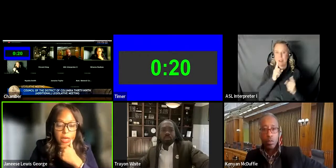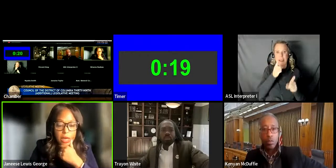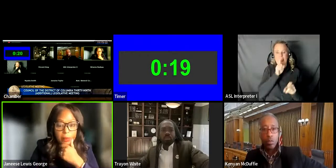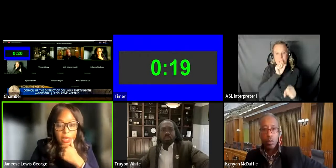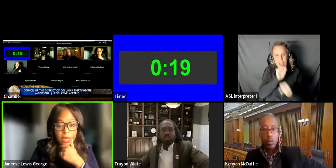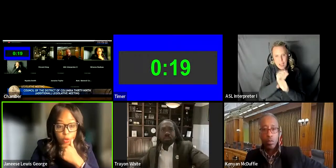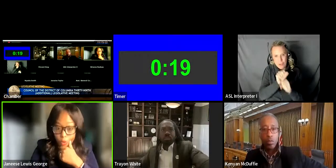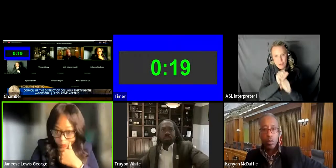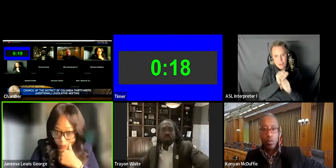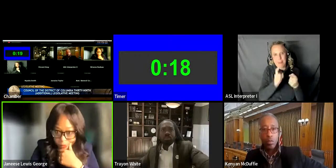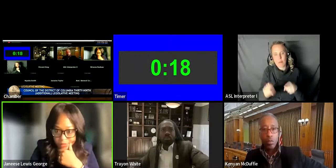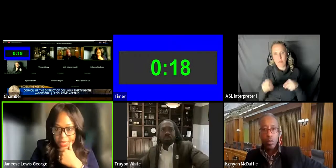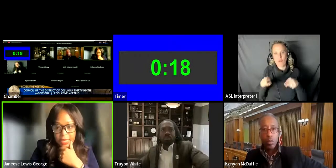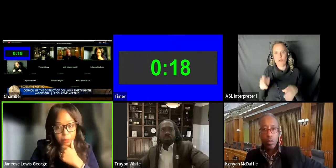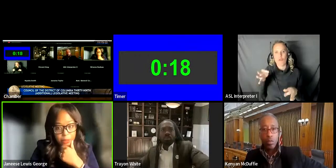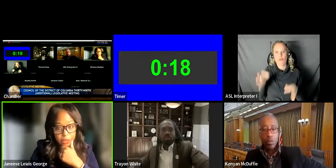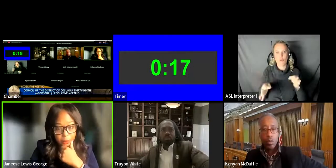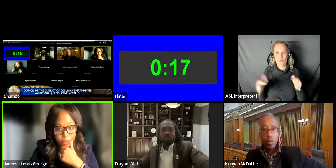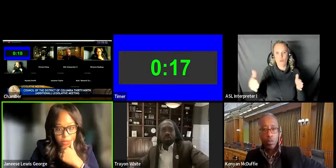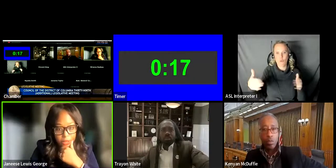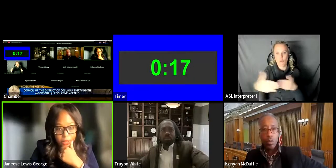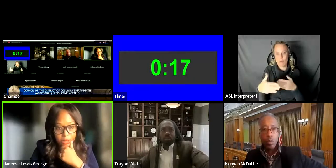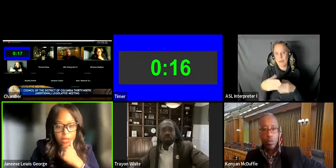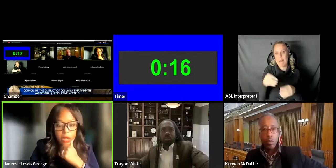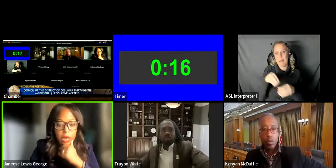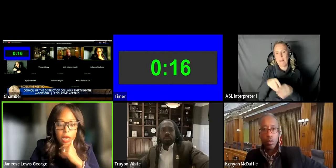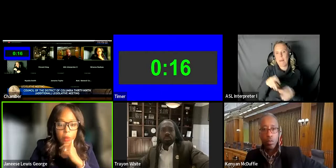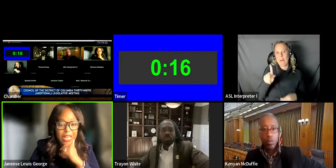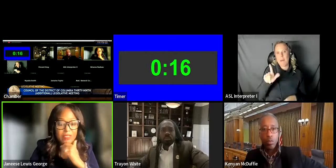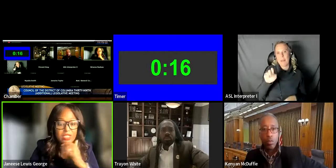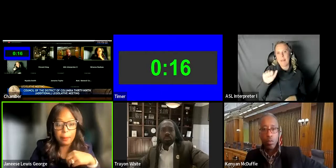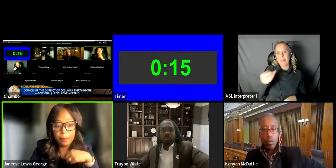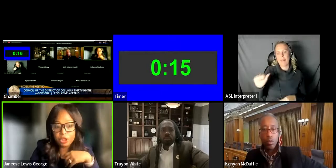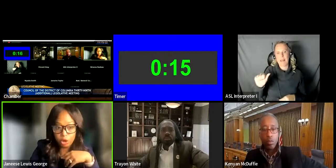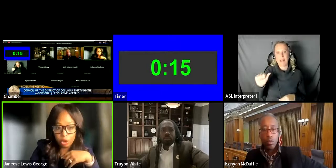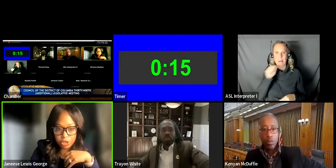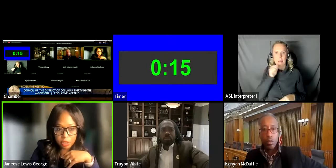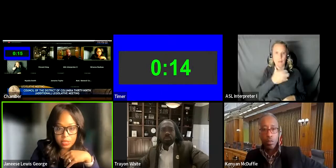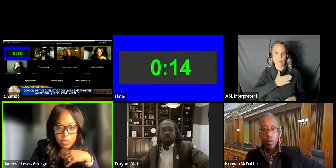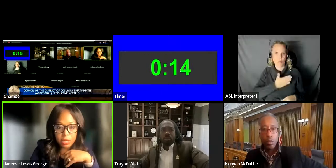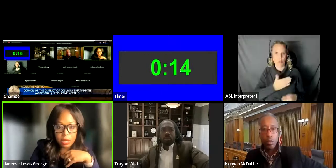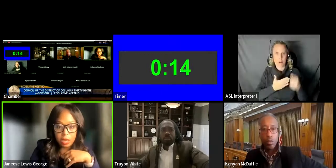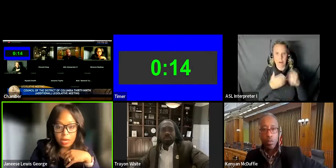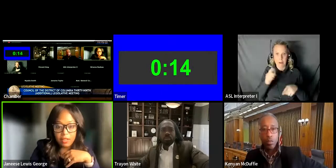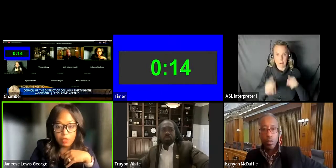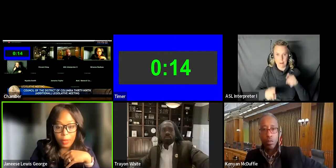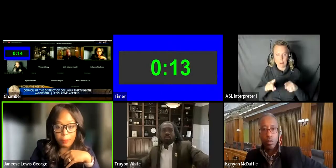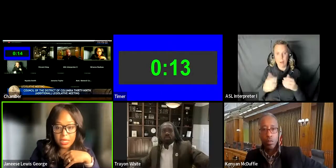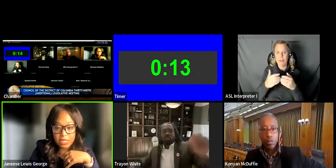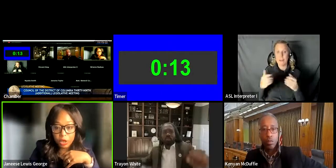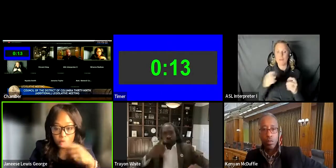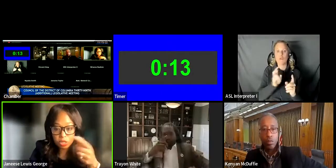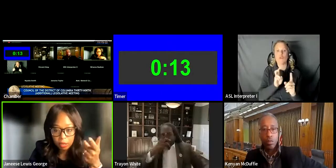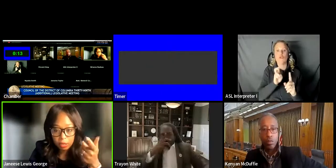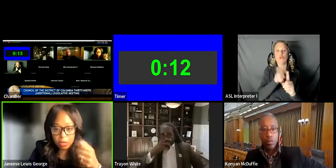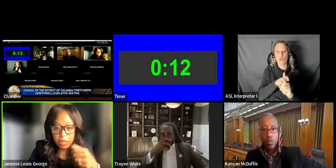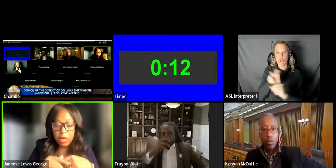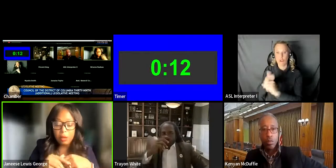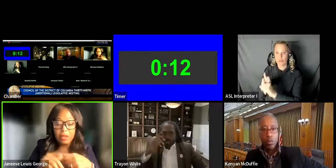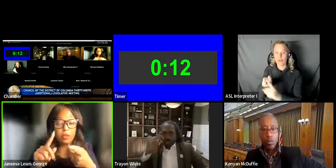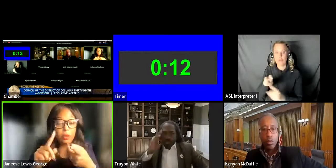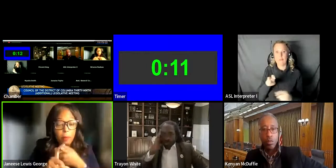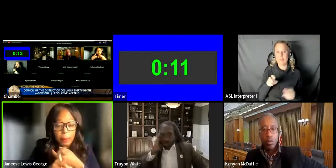handled in courtrooms and in plea bargaining. We have separate charges if the weapon is a ghost